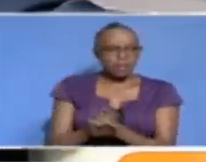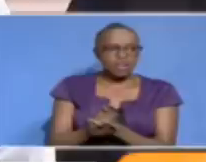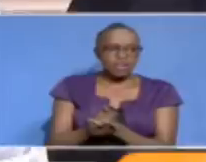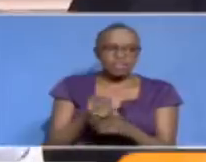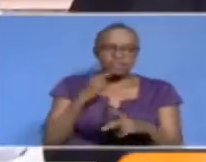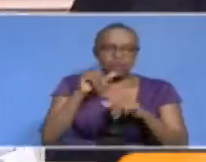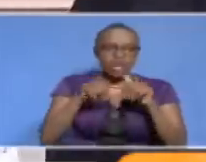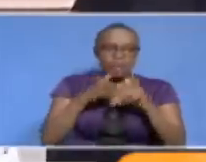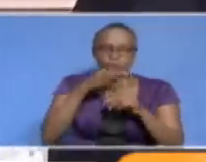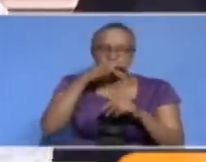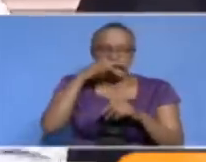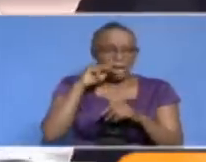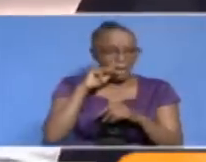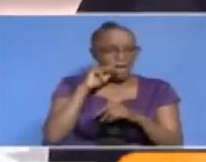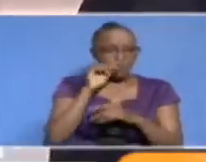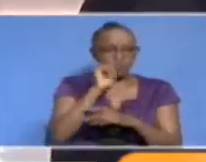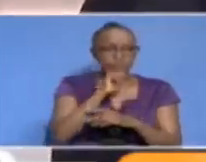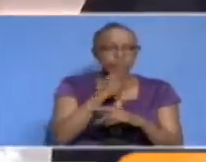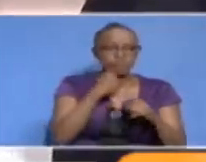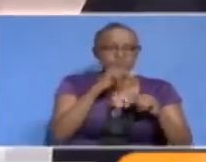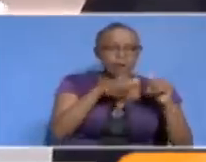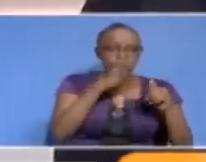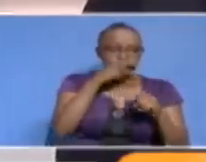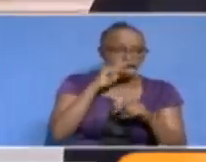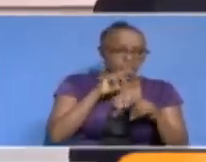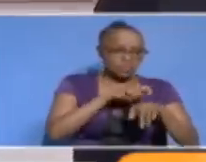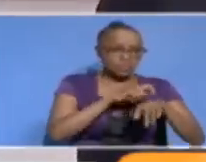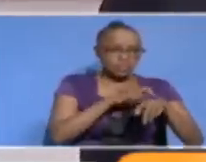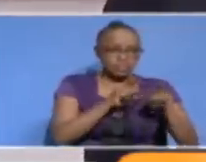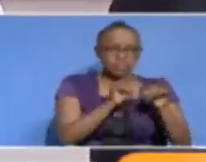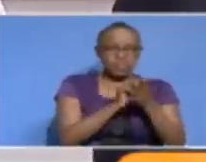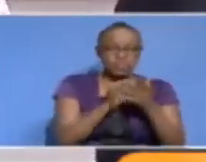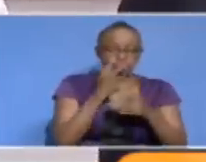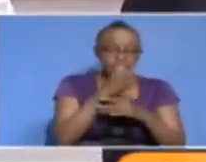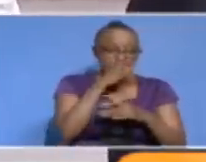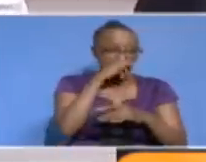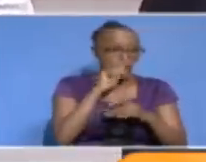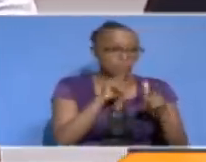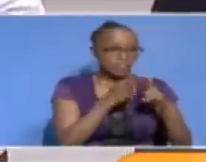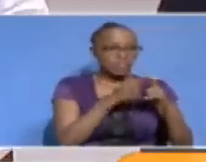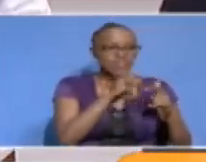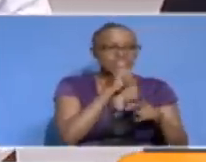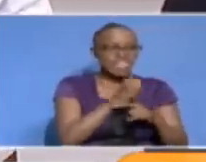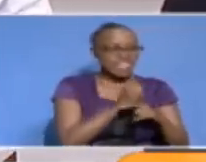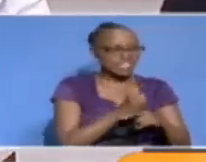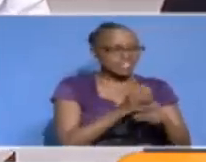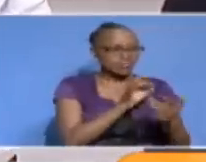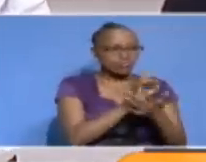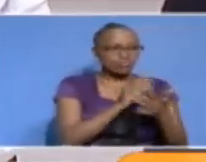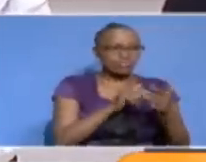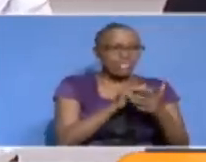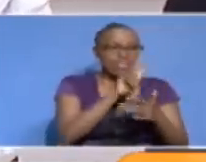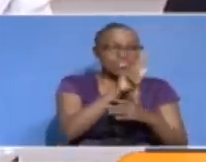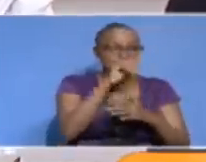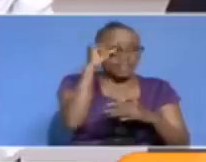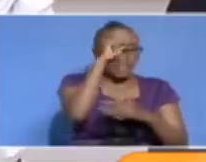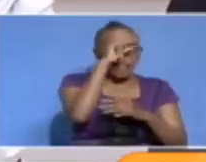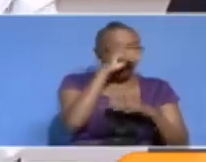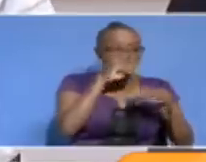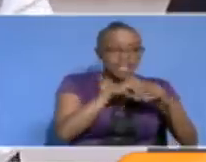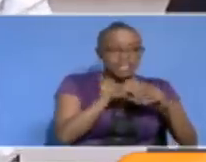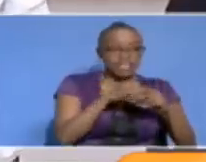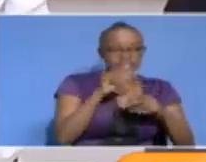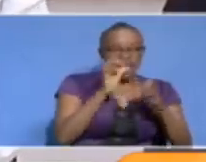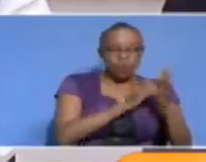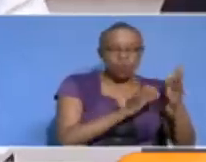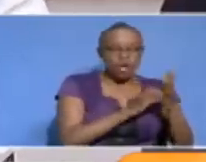You spoke about Kalonzo. That is Sonko. You spoke about a Kalonzo moment that ago. Is not Uru's, it looks like Kalonzo is being edged out by three governors in Ukambani.